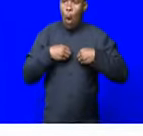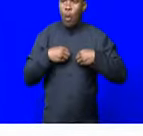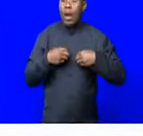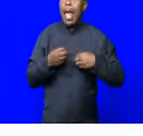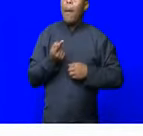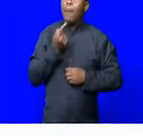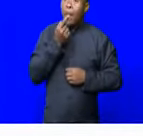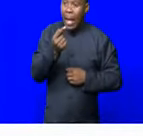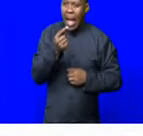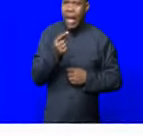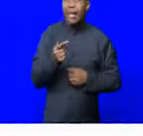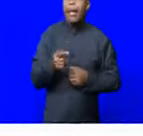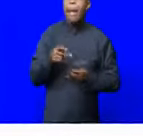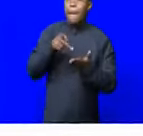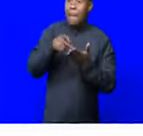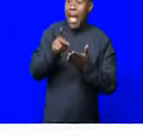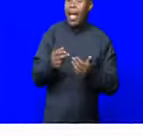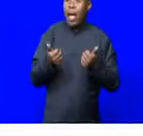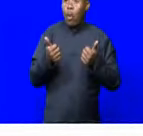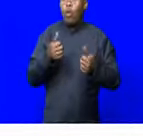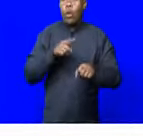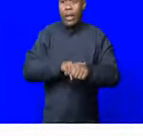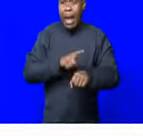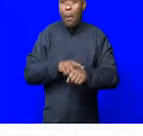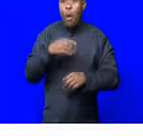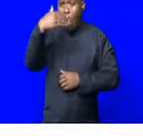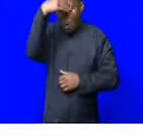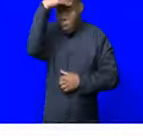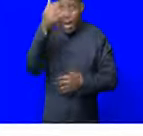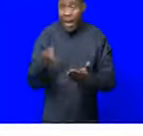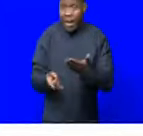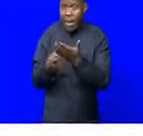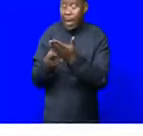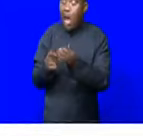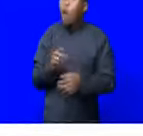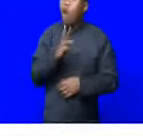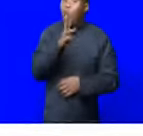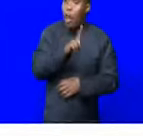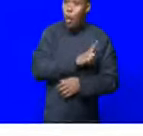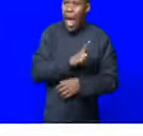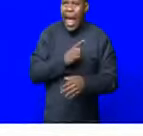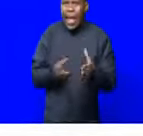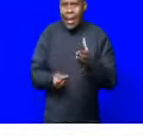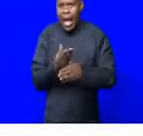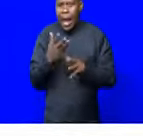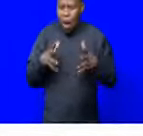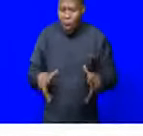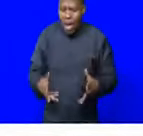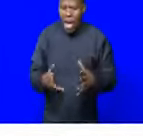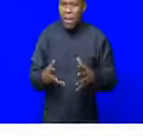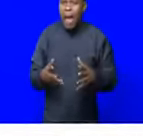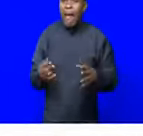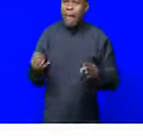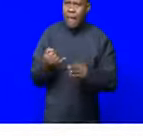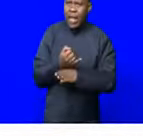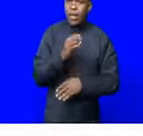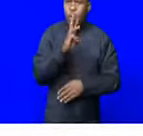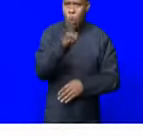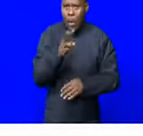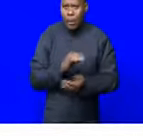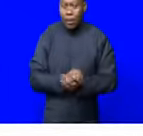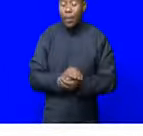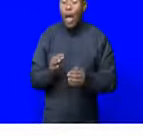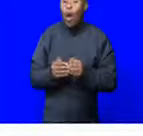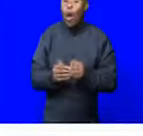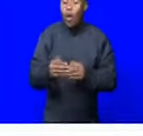tractor owners to discuss the working strategy for the farming season. As the summer season, which is ploughing season, is around the